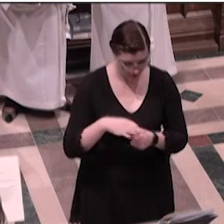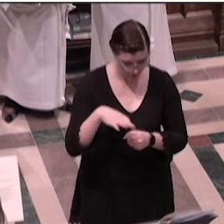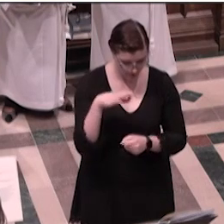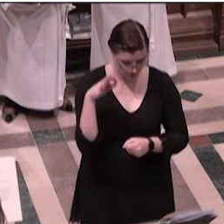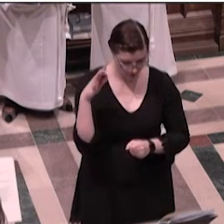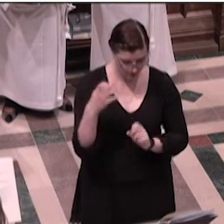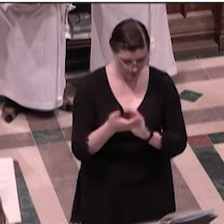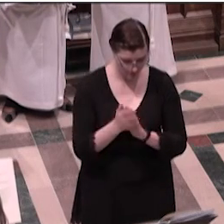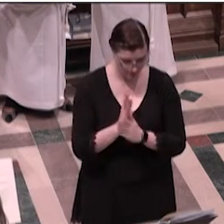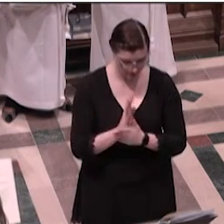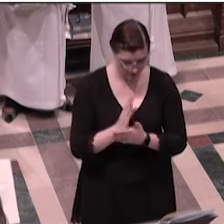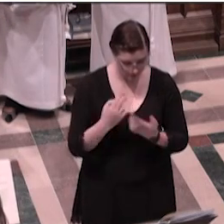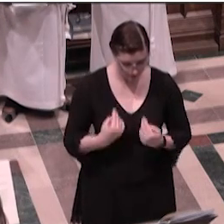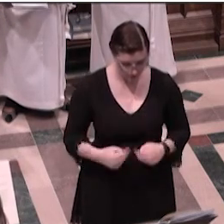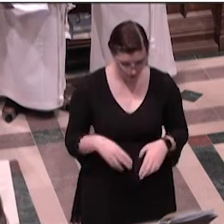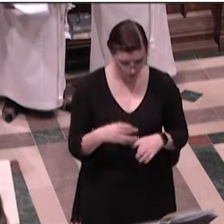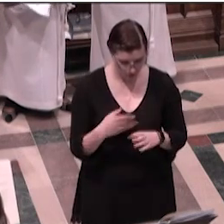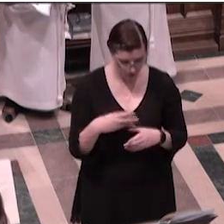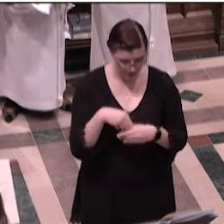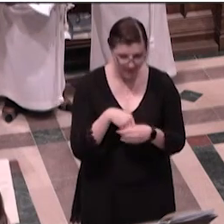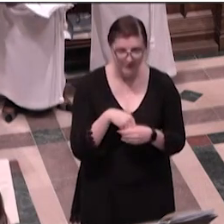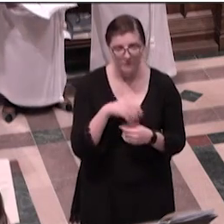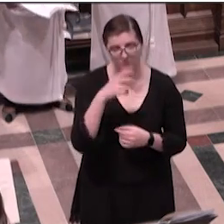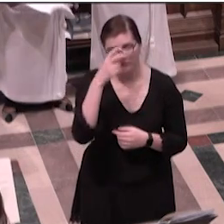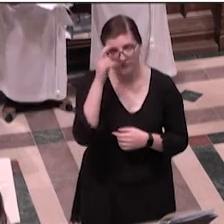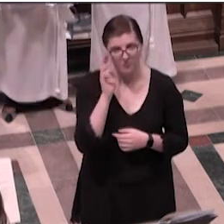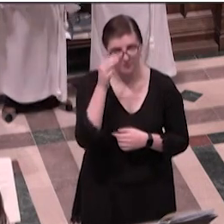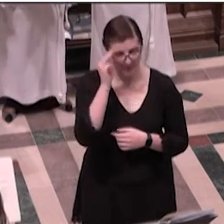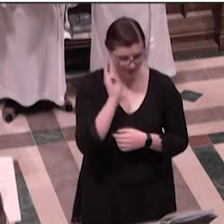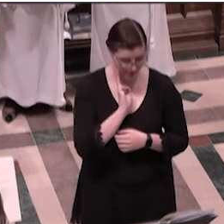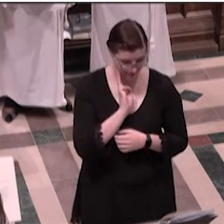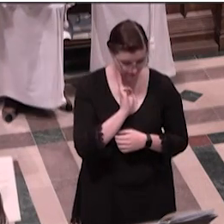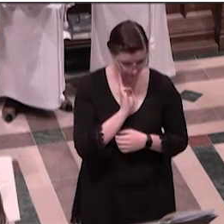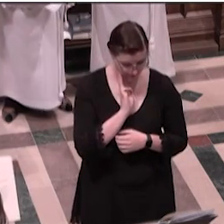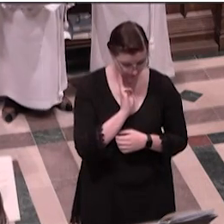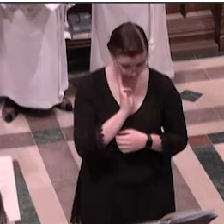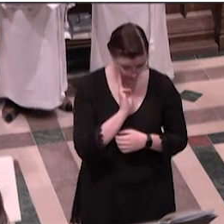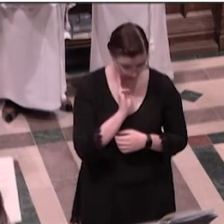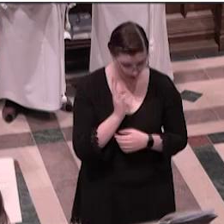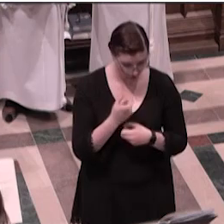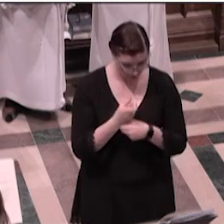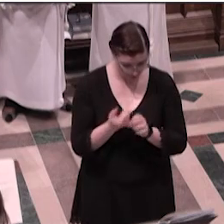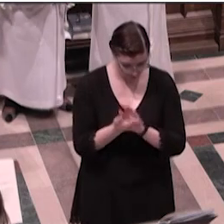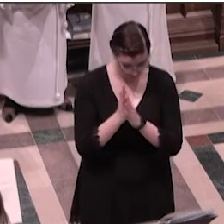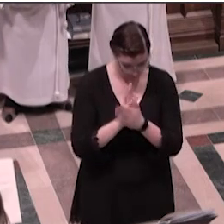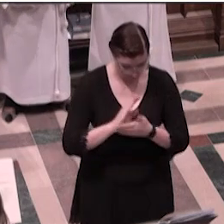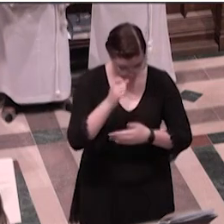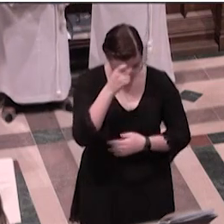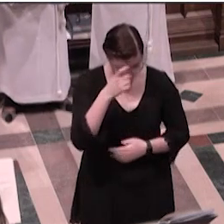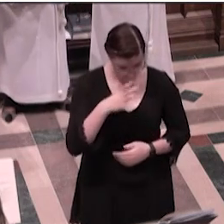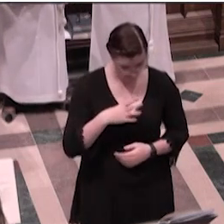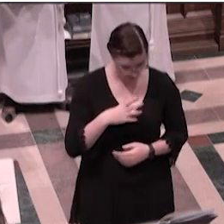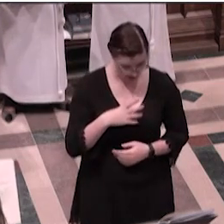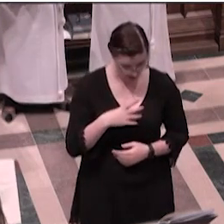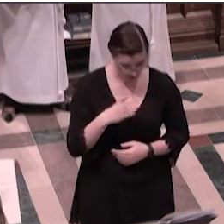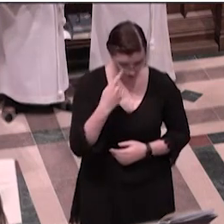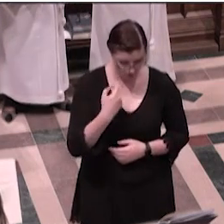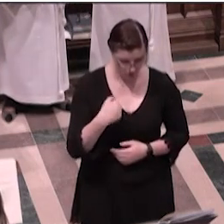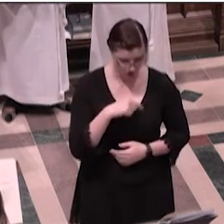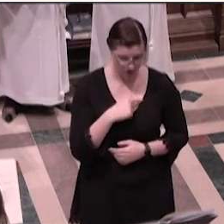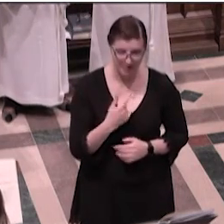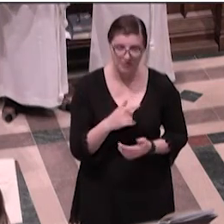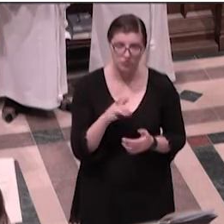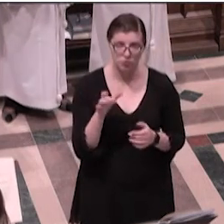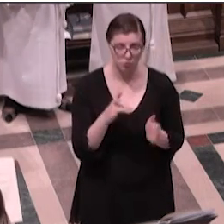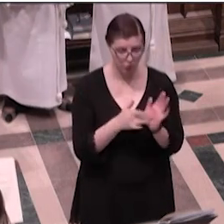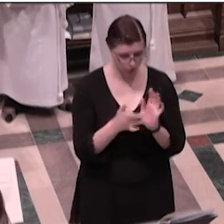he became incarnate from the Virgin Mary and was made man. For our sake, he was crucified under Pontius